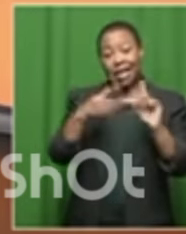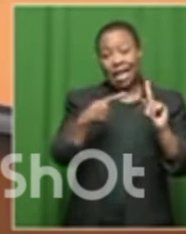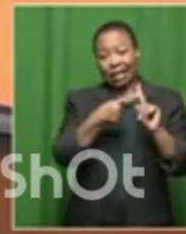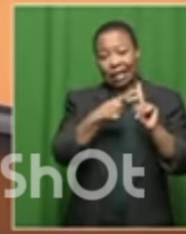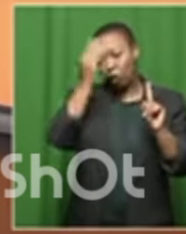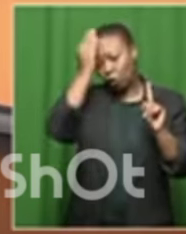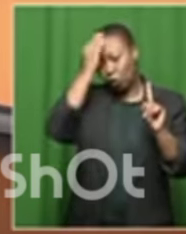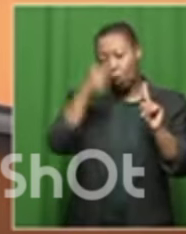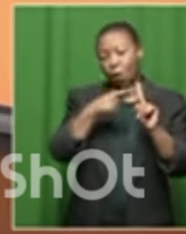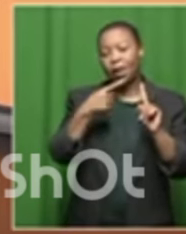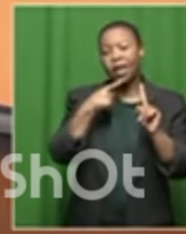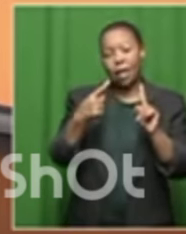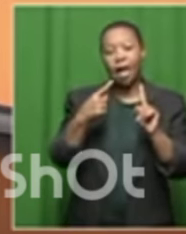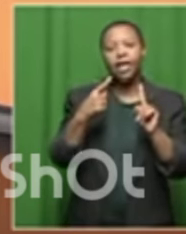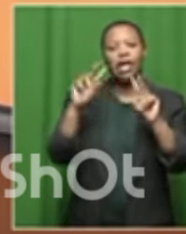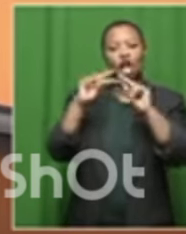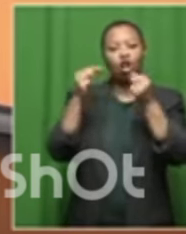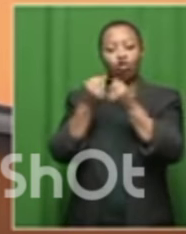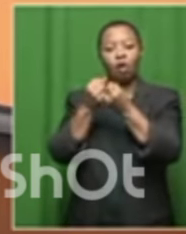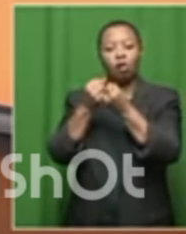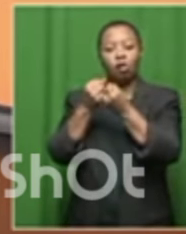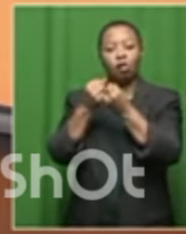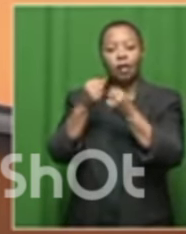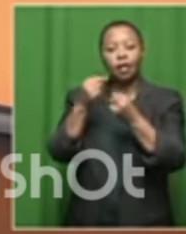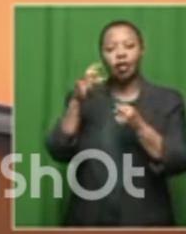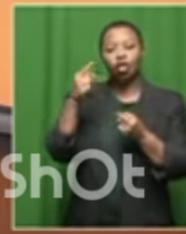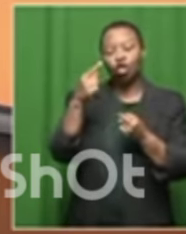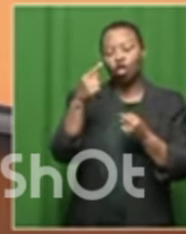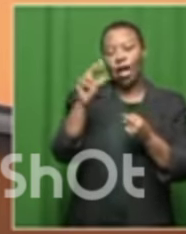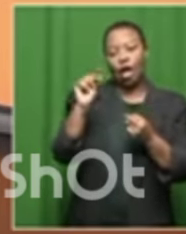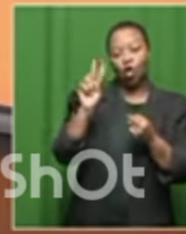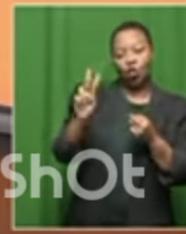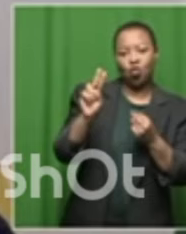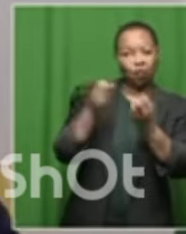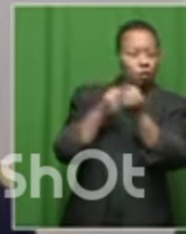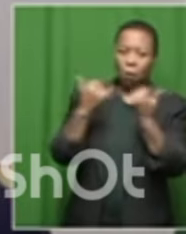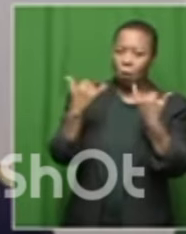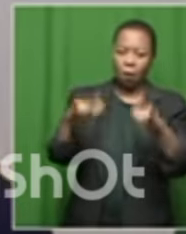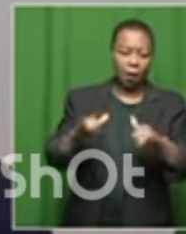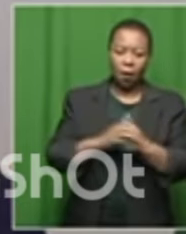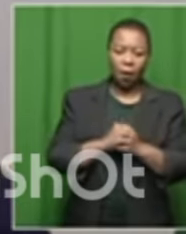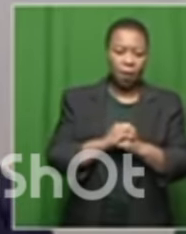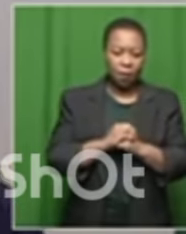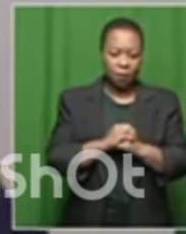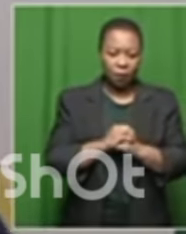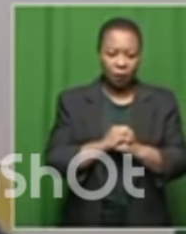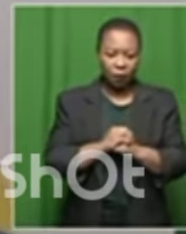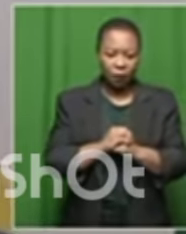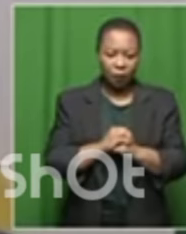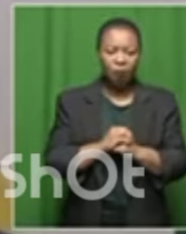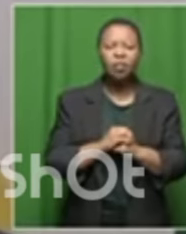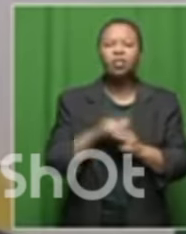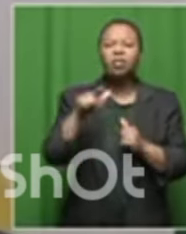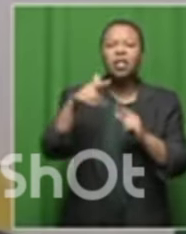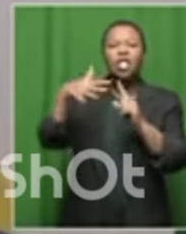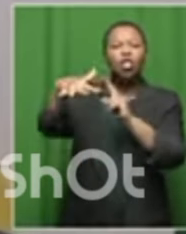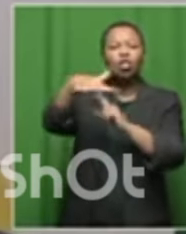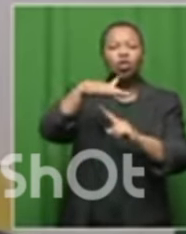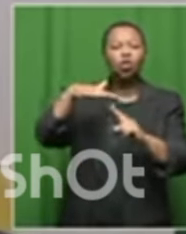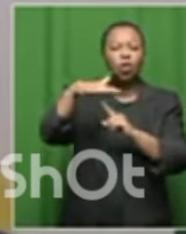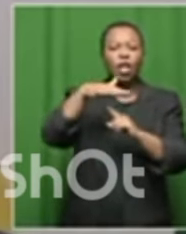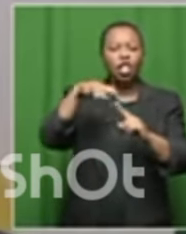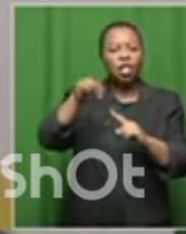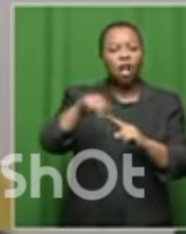know exactly what they must do with the power that they have at their disposal. I believe that Zuma is not a